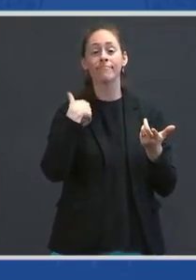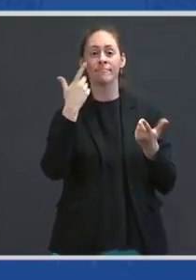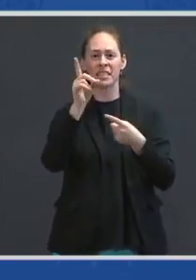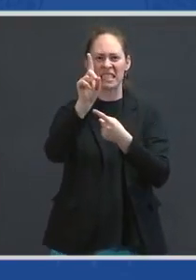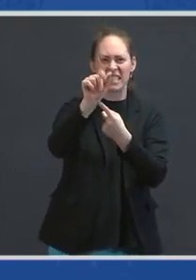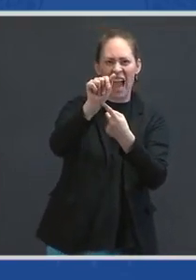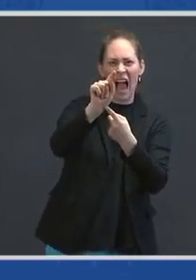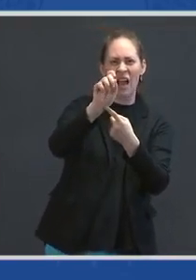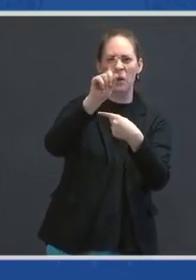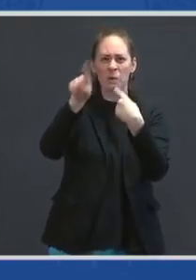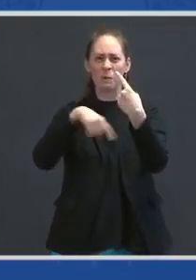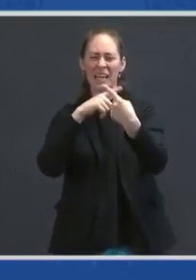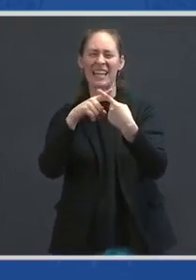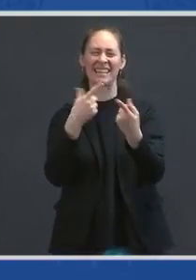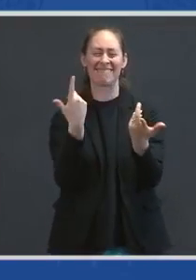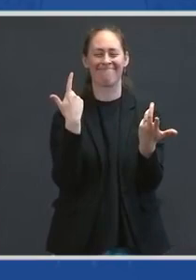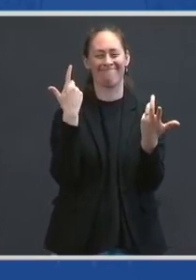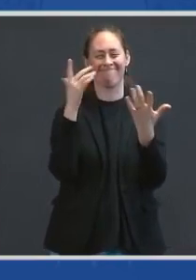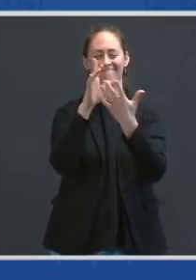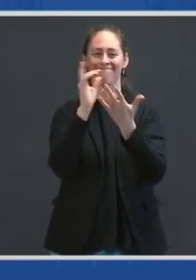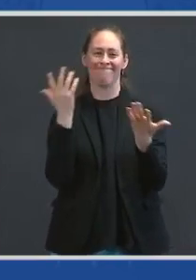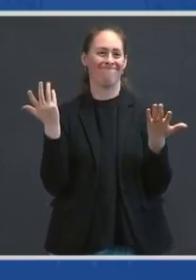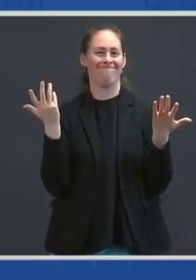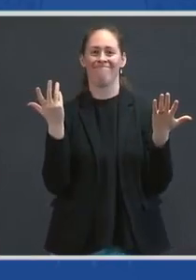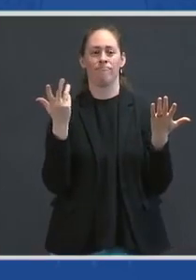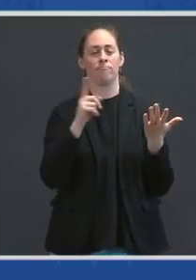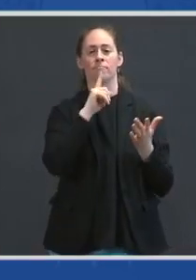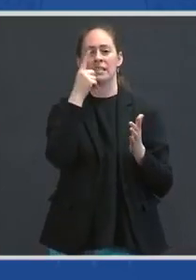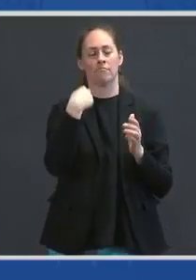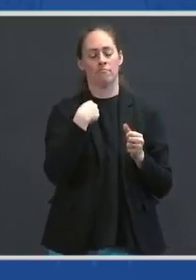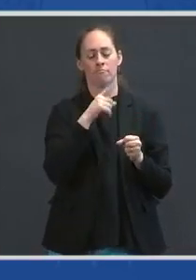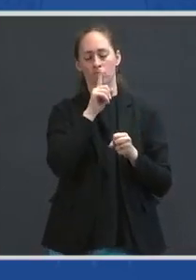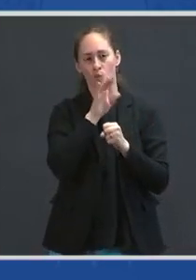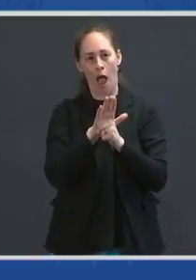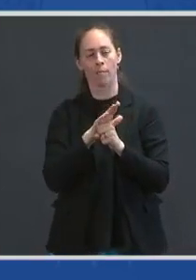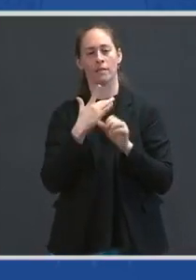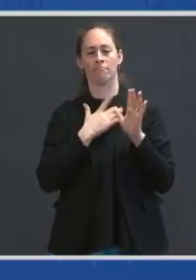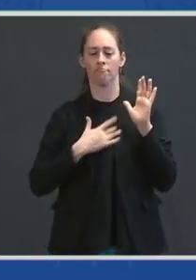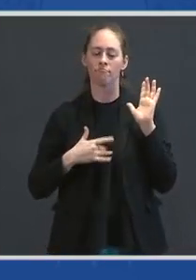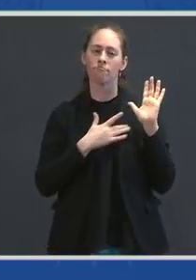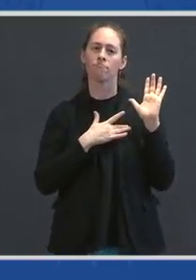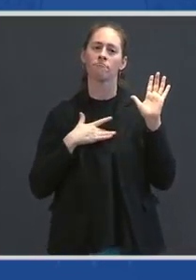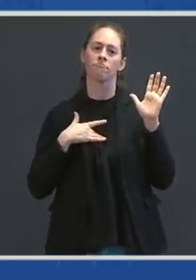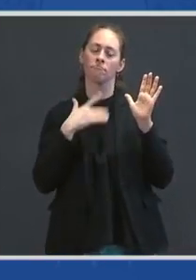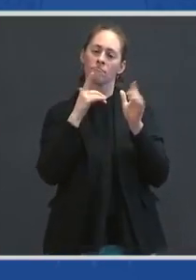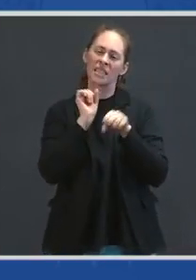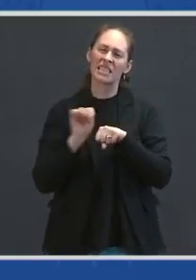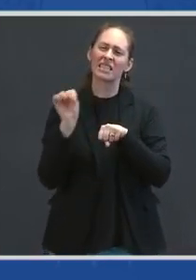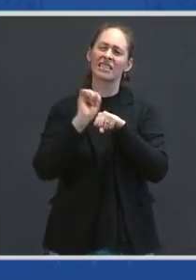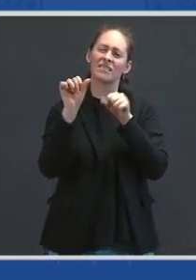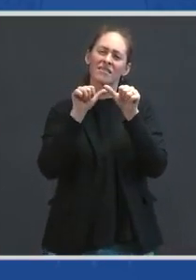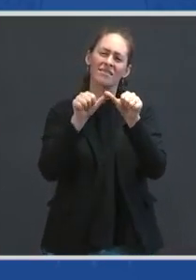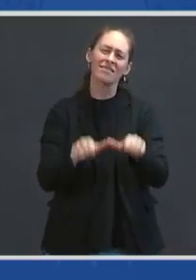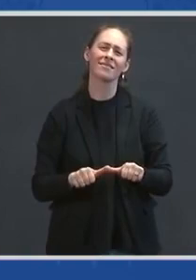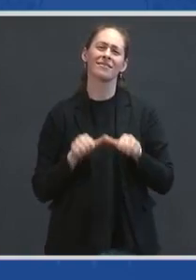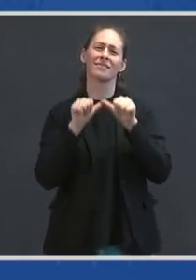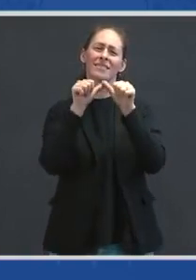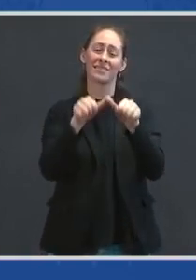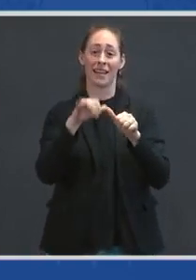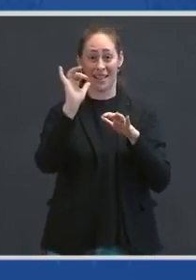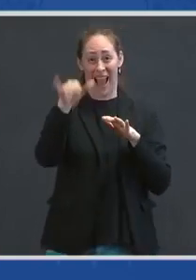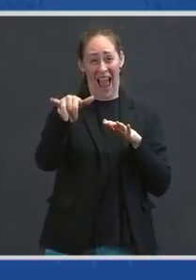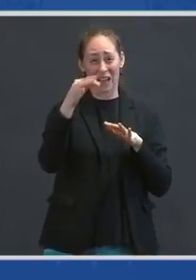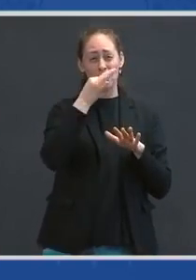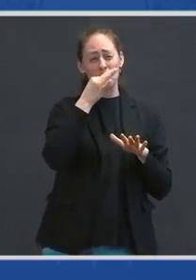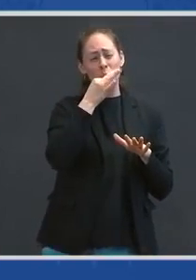we'll work as hard as we can to make that day come as soon as possible. While things are improving